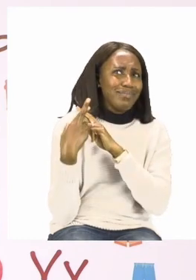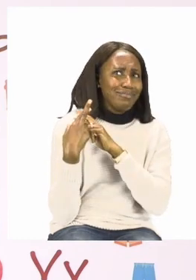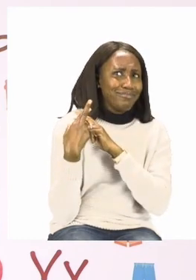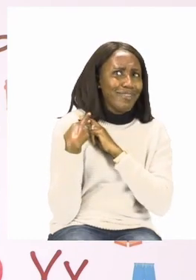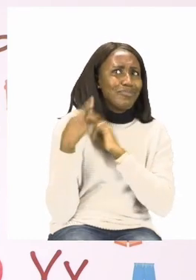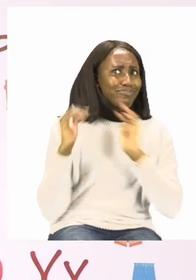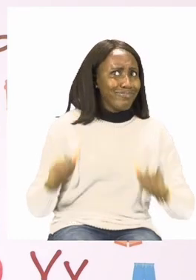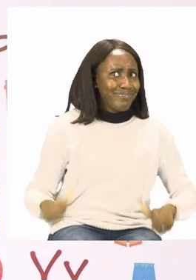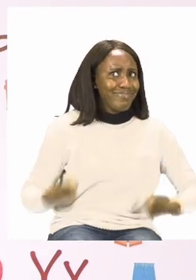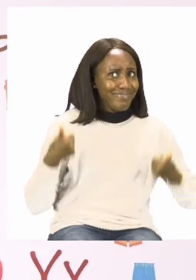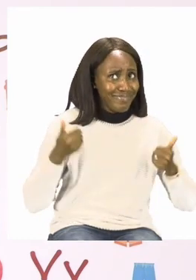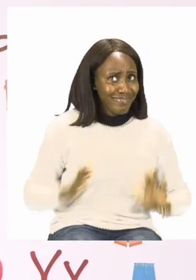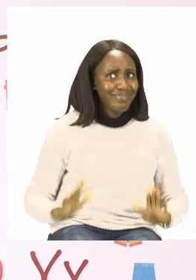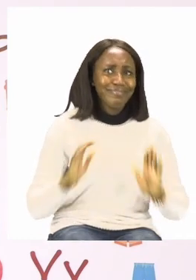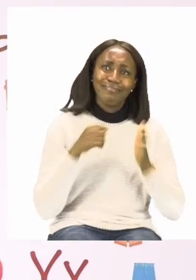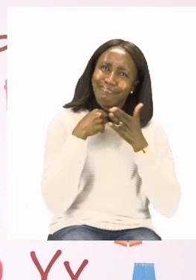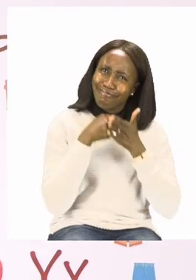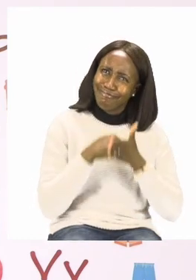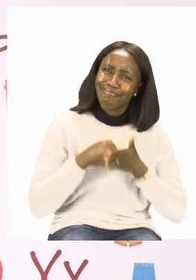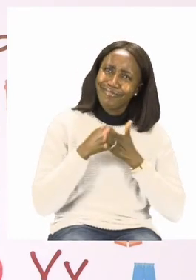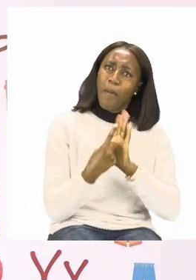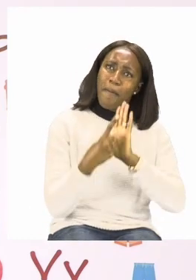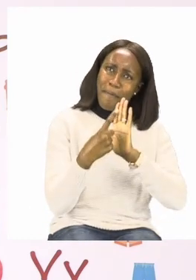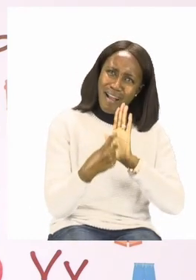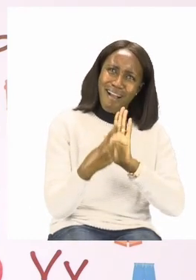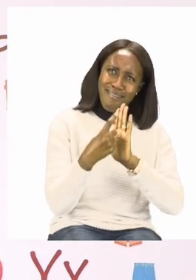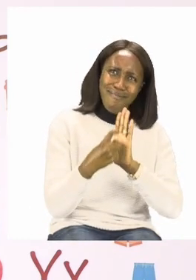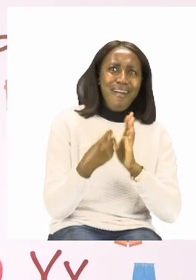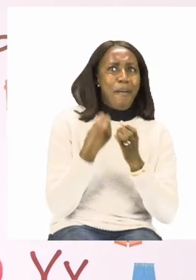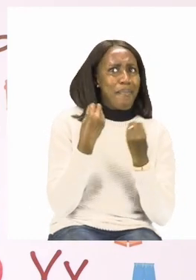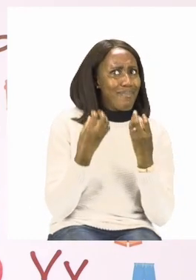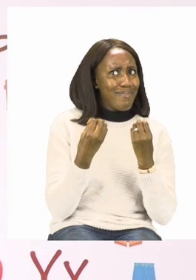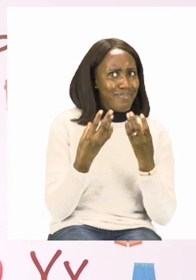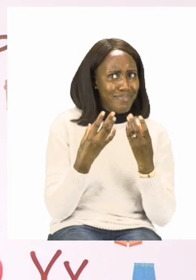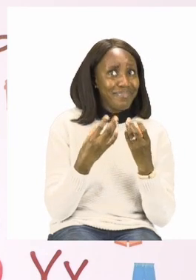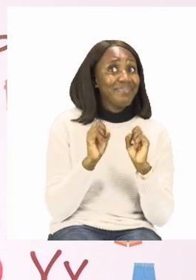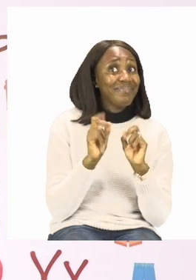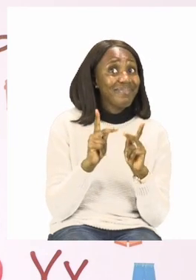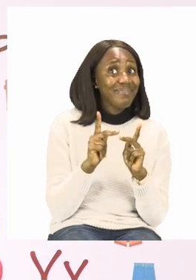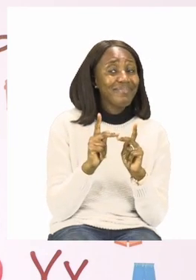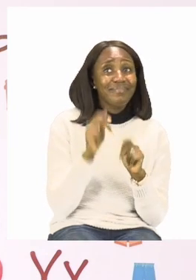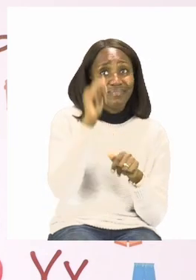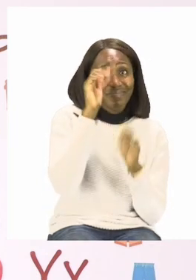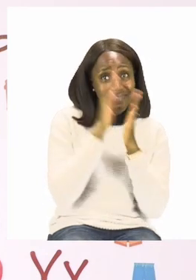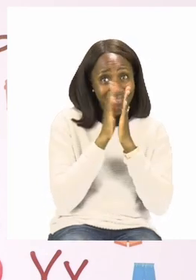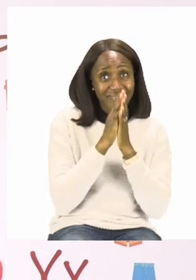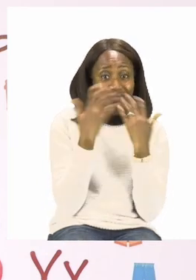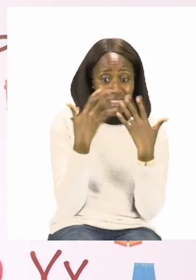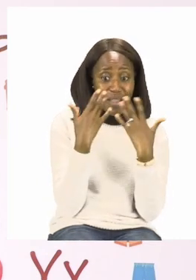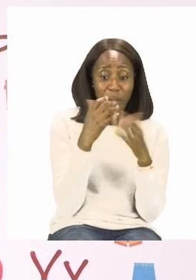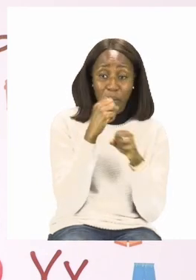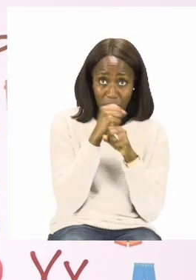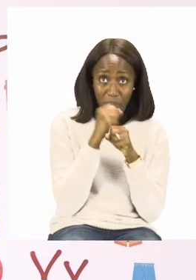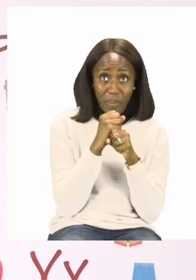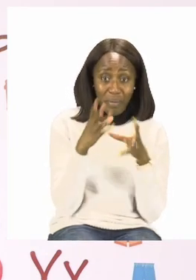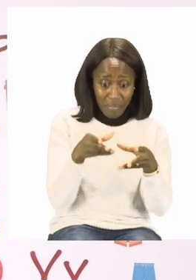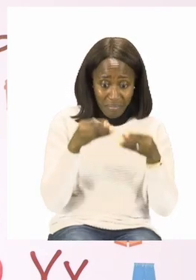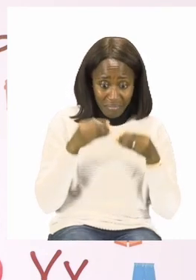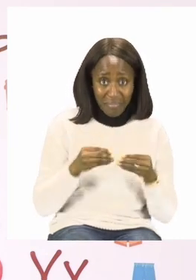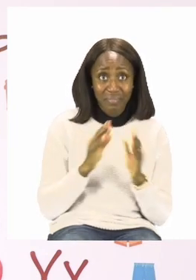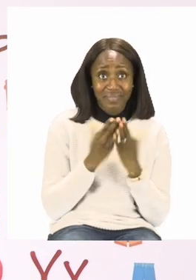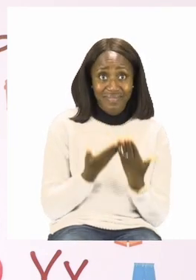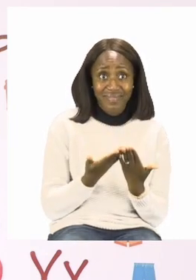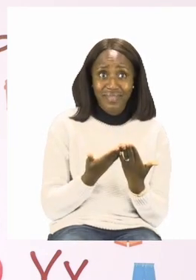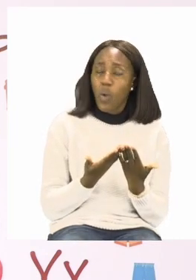and girl. So try and sanitize as often as possible. Make sure your hands are dry before you touch anything else. I